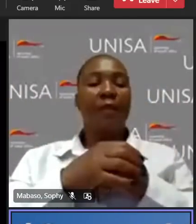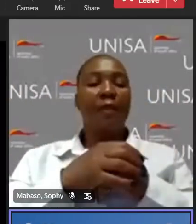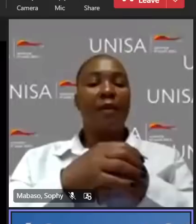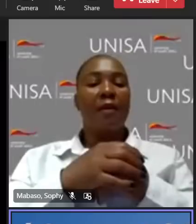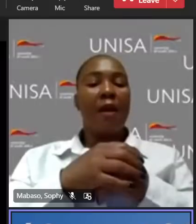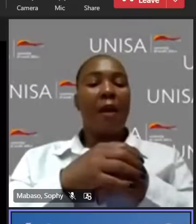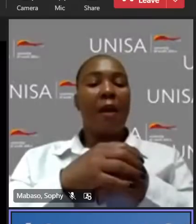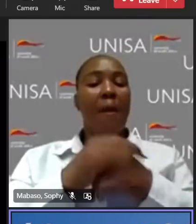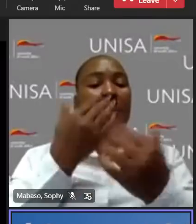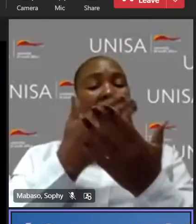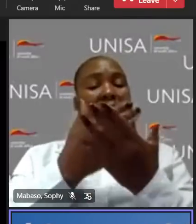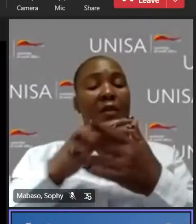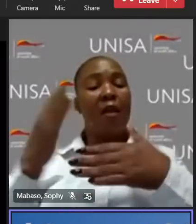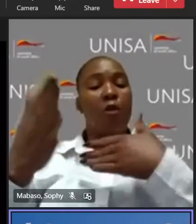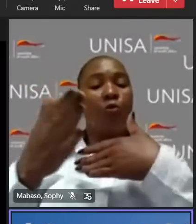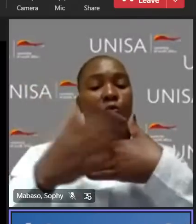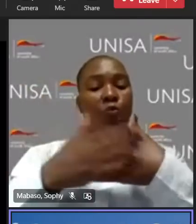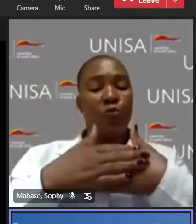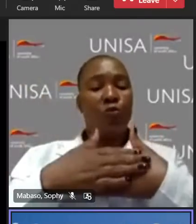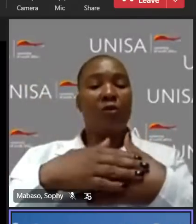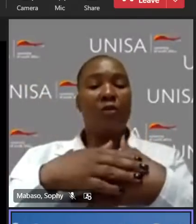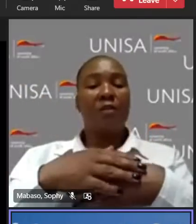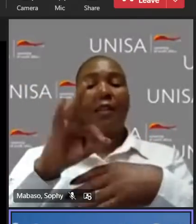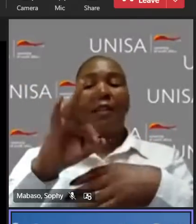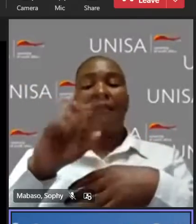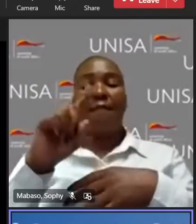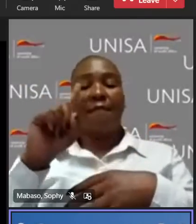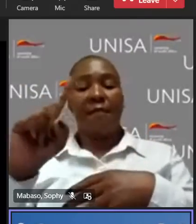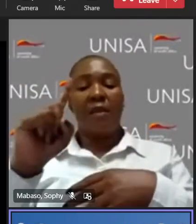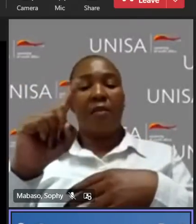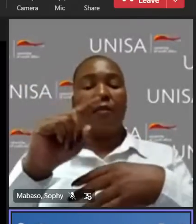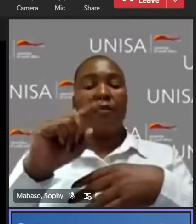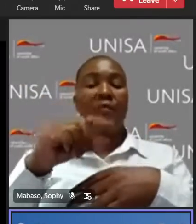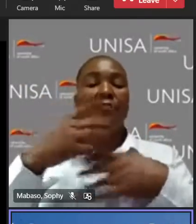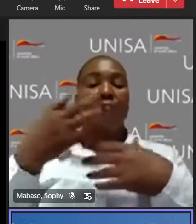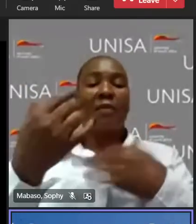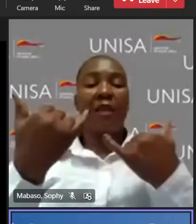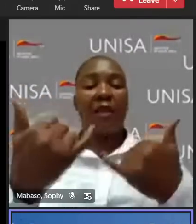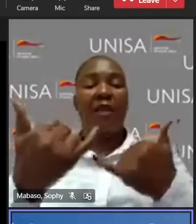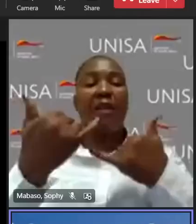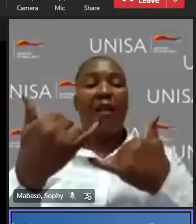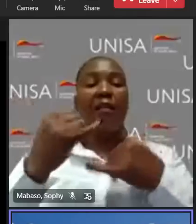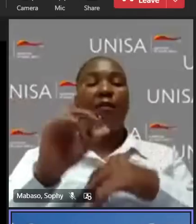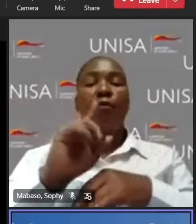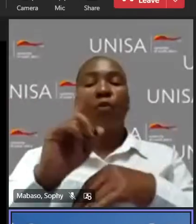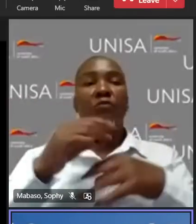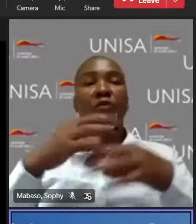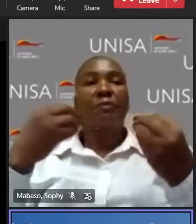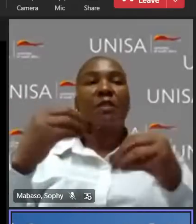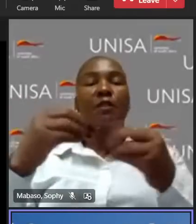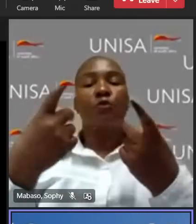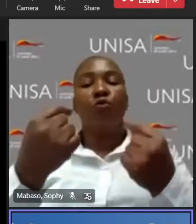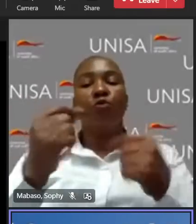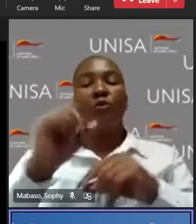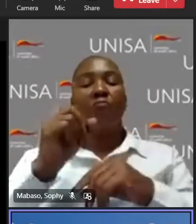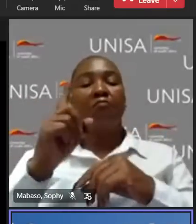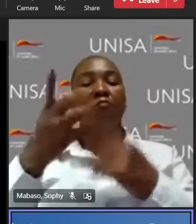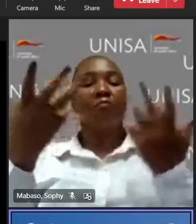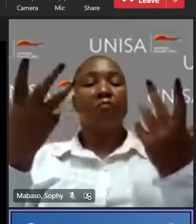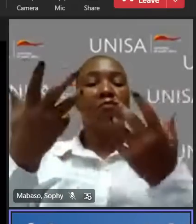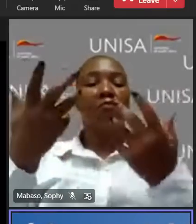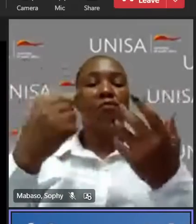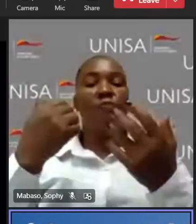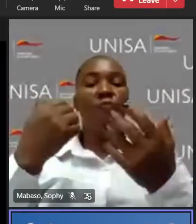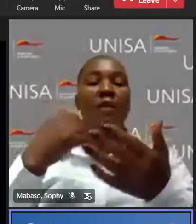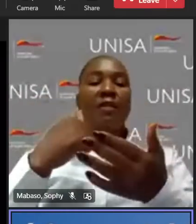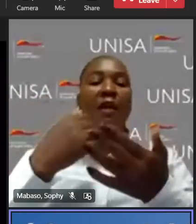Applications are also closed. They closed on the 31st. Currently, what we are busy doing with the